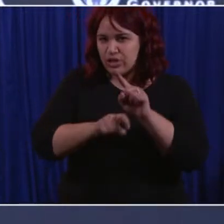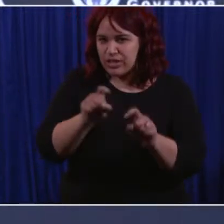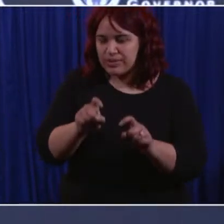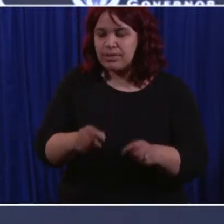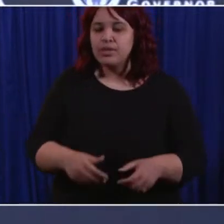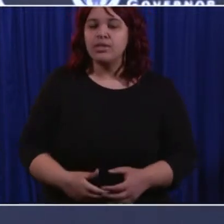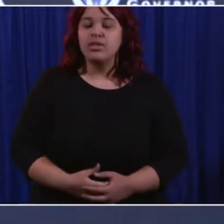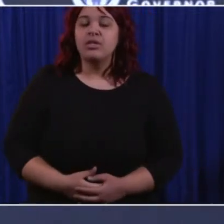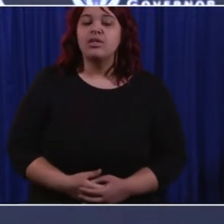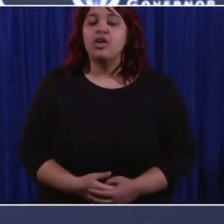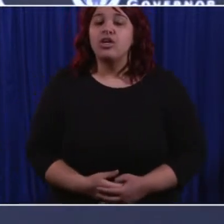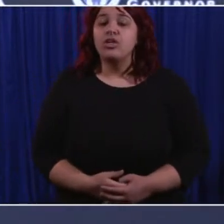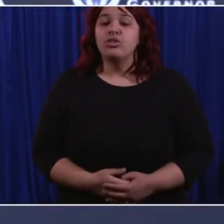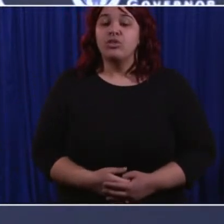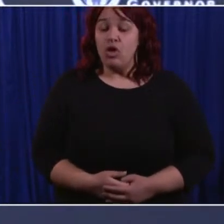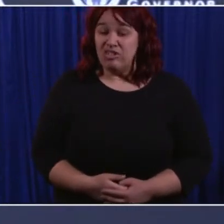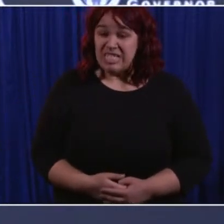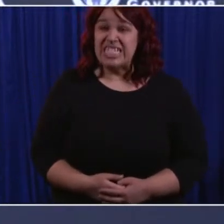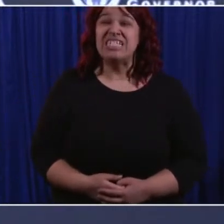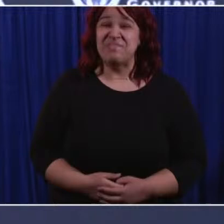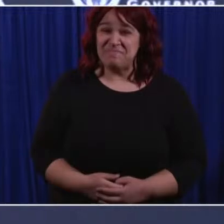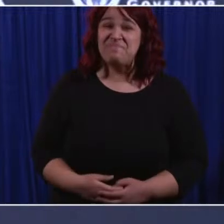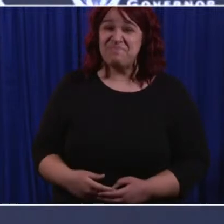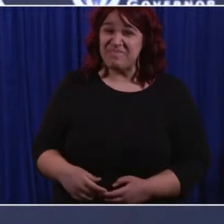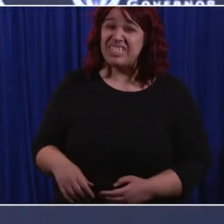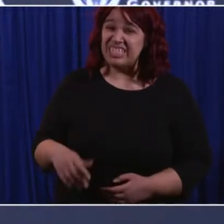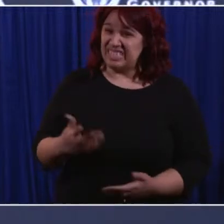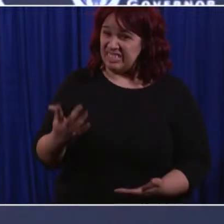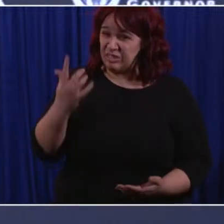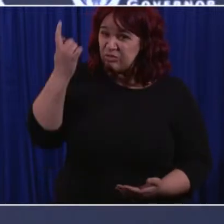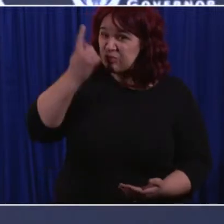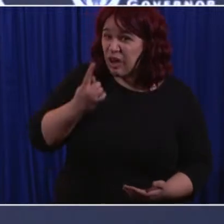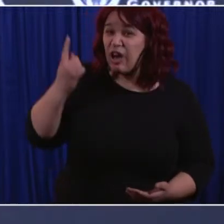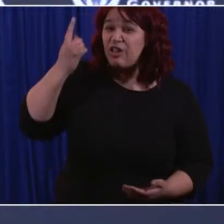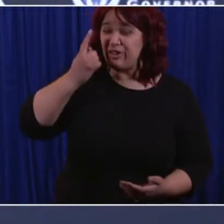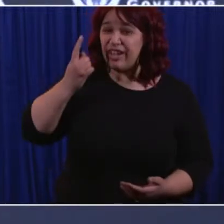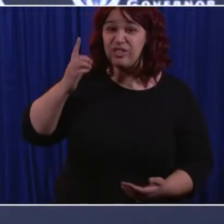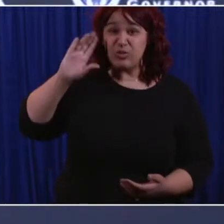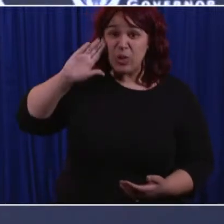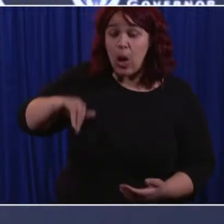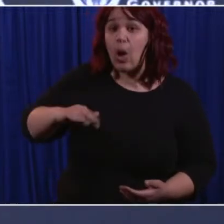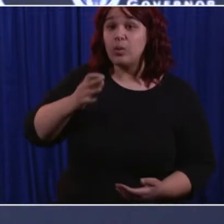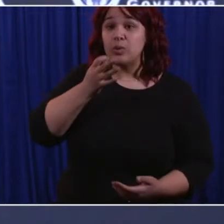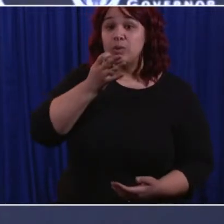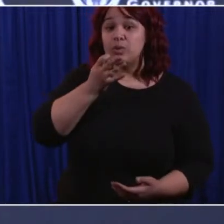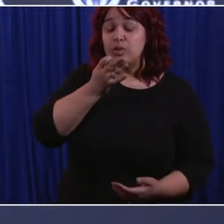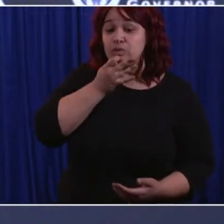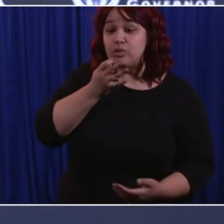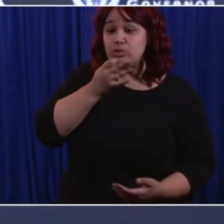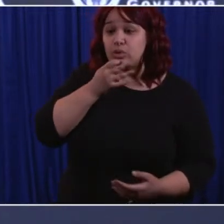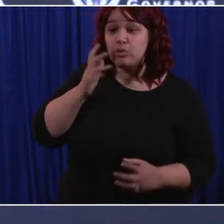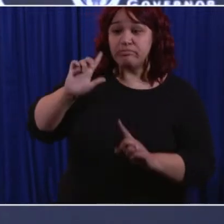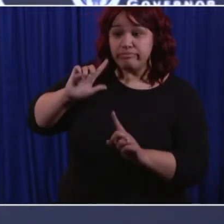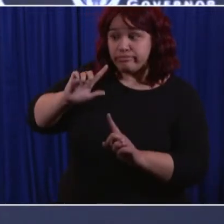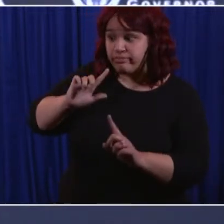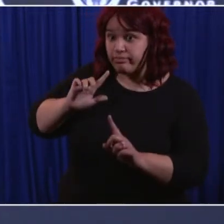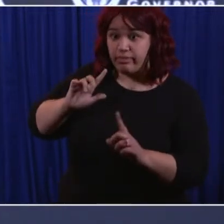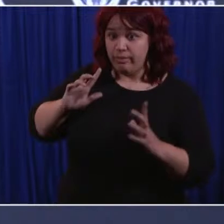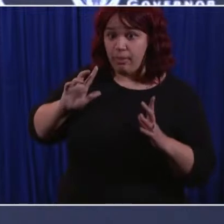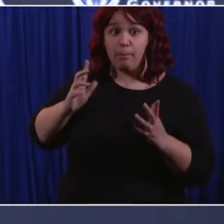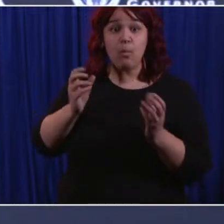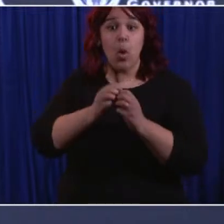that there will be a big enough group of those hesitant to get the vaccine that they could hold our recovery back? And how soon do you see a